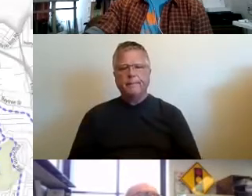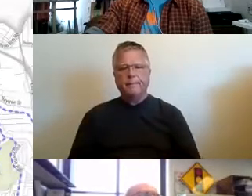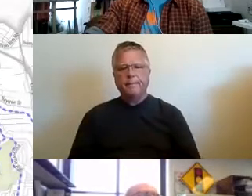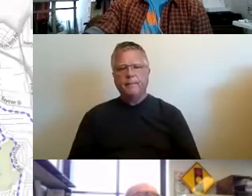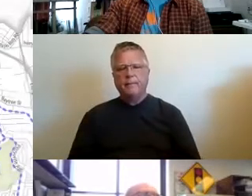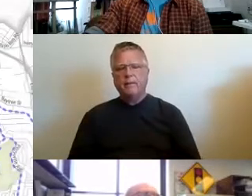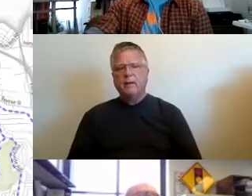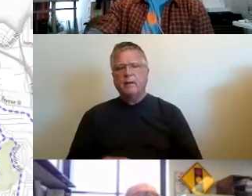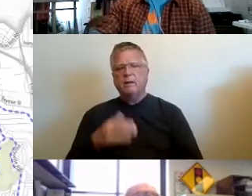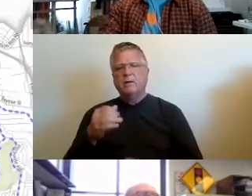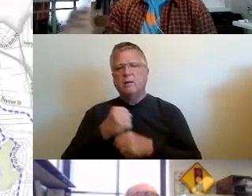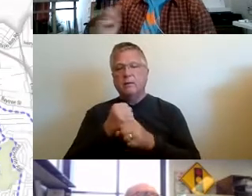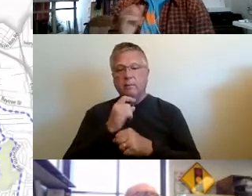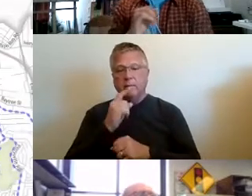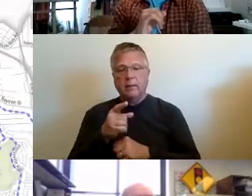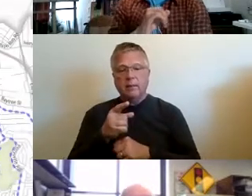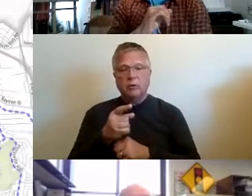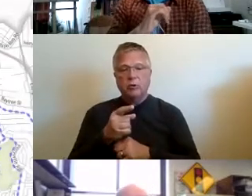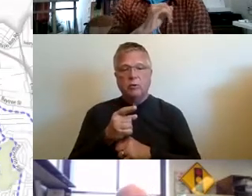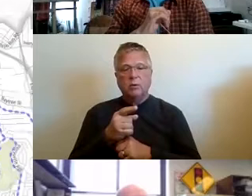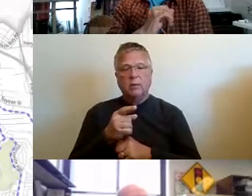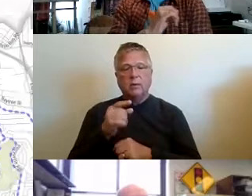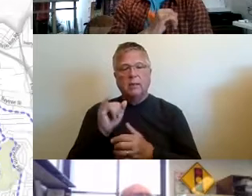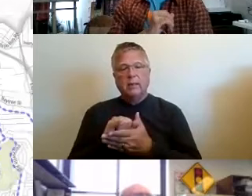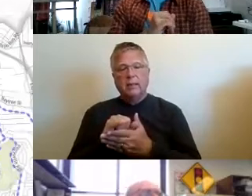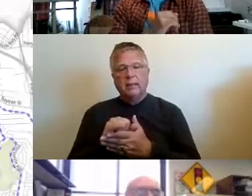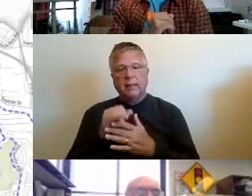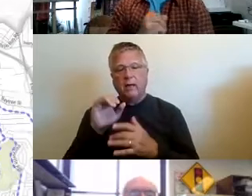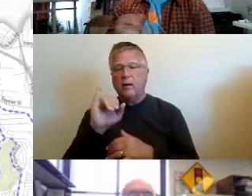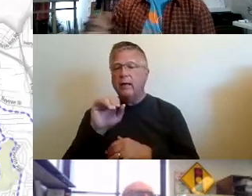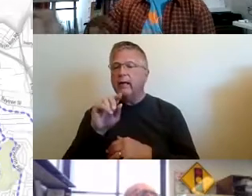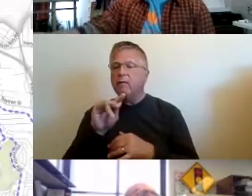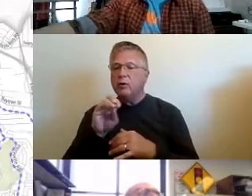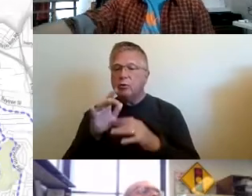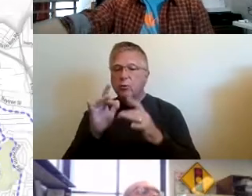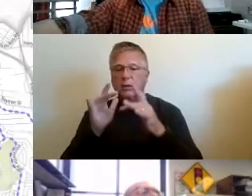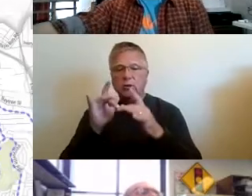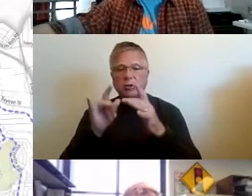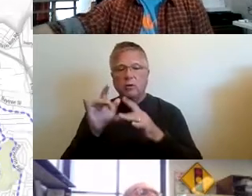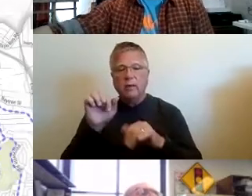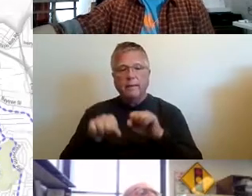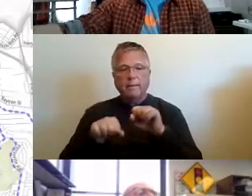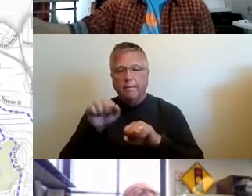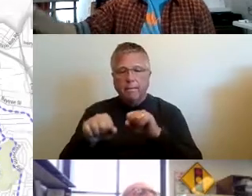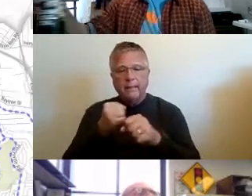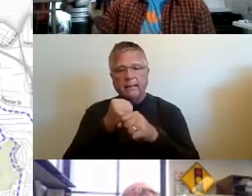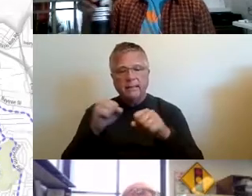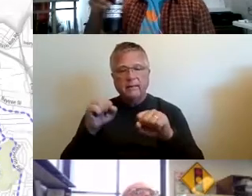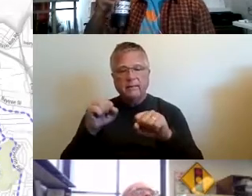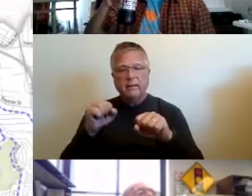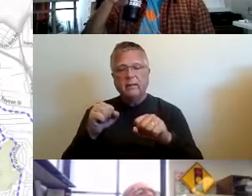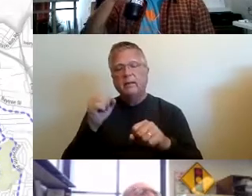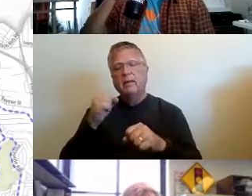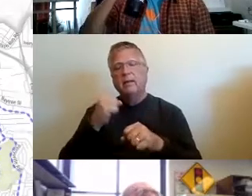So to ensure complete street, to ensure that bike infrastructure and the bike safety created the